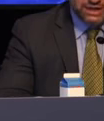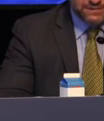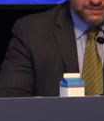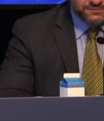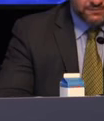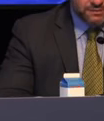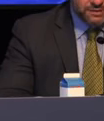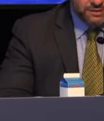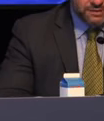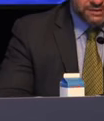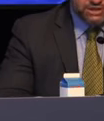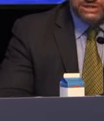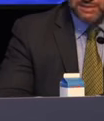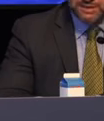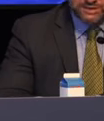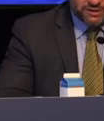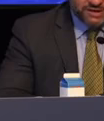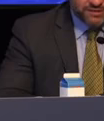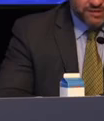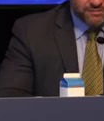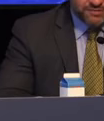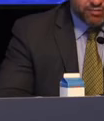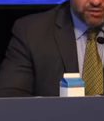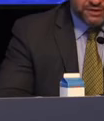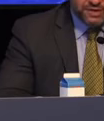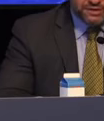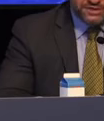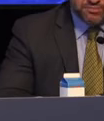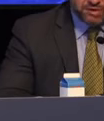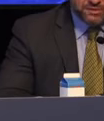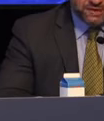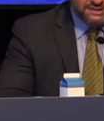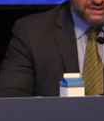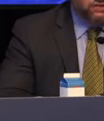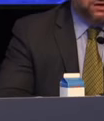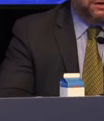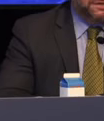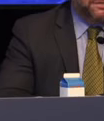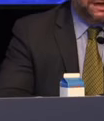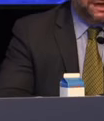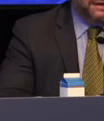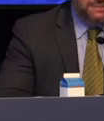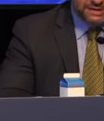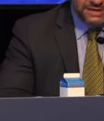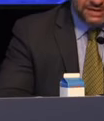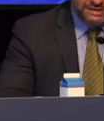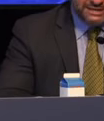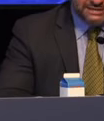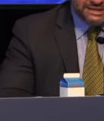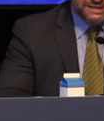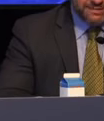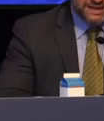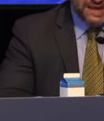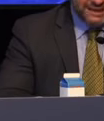757,700 jobs. Just 10 months ago, Governor, we reported the lowest unemployment rate since record-keeping began in